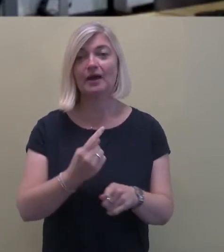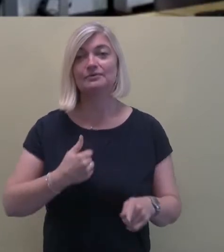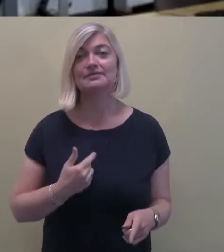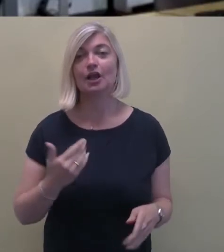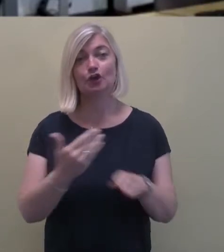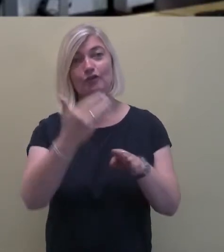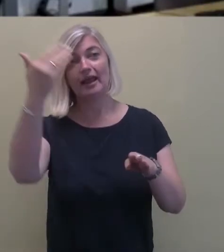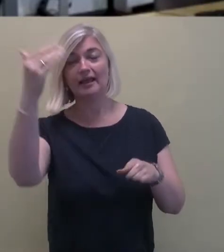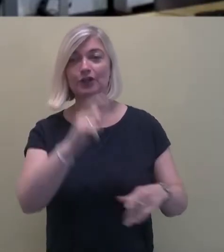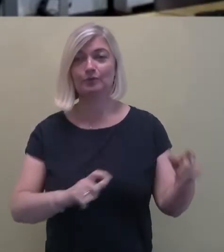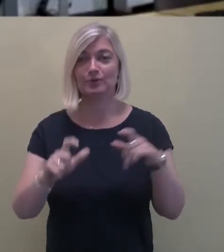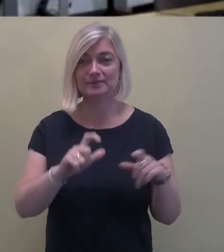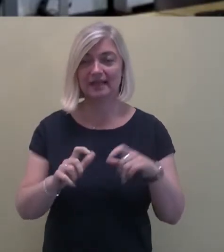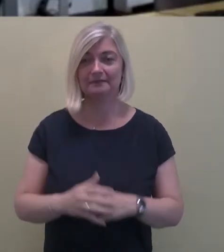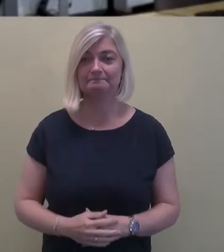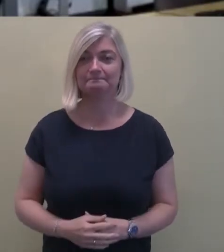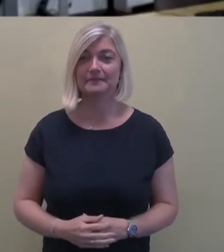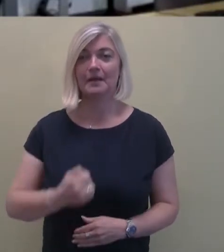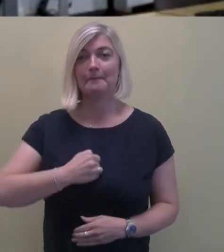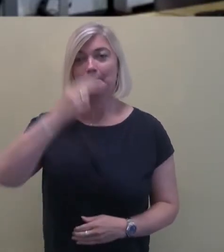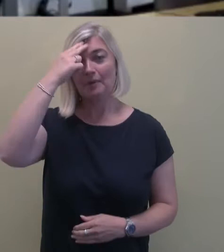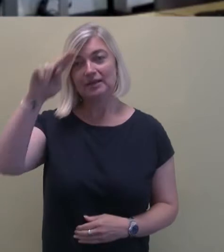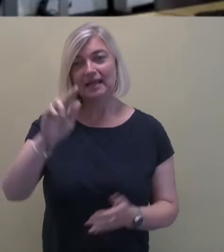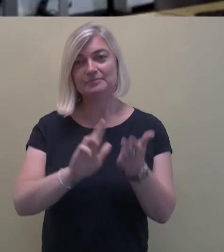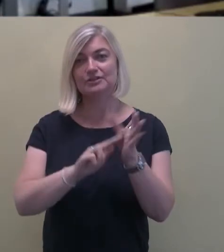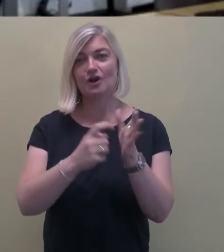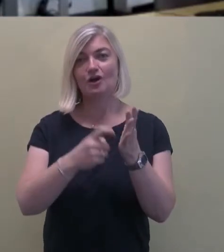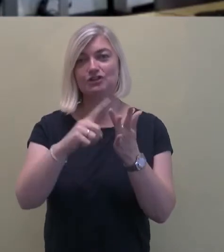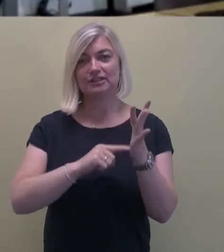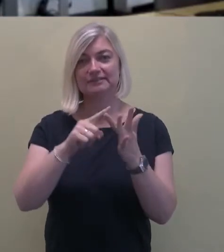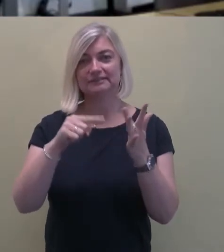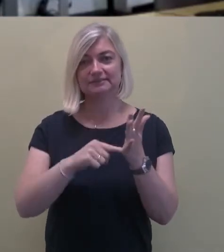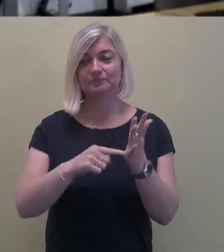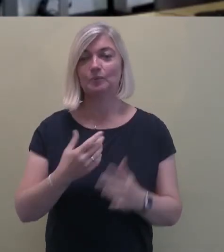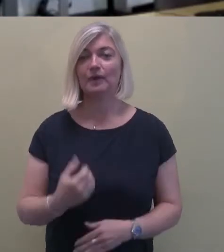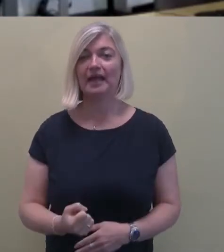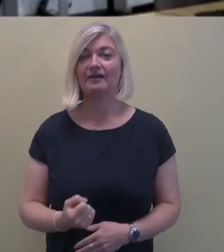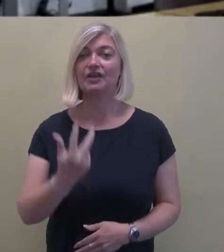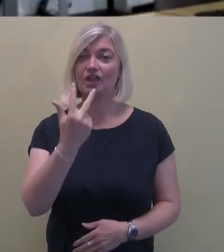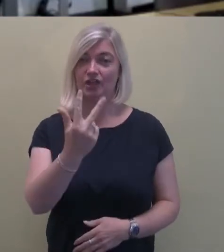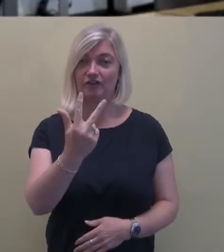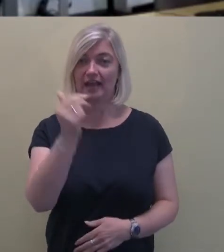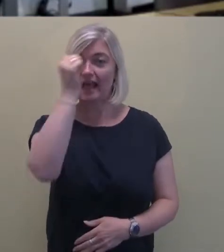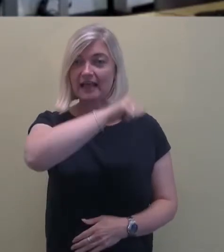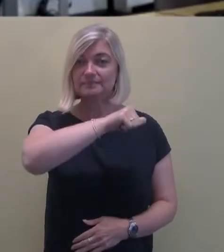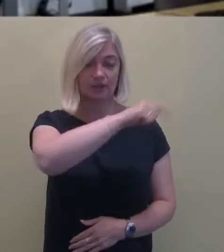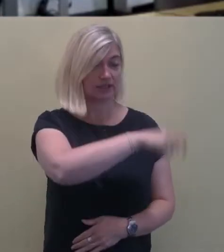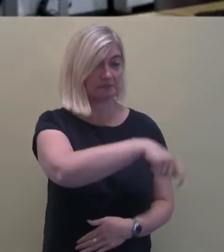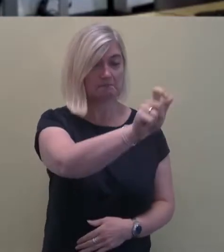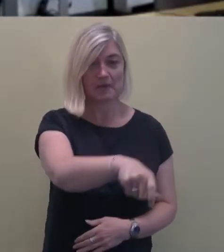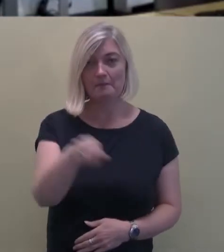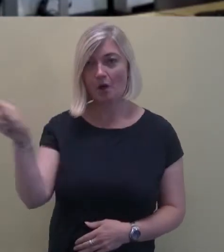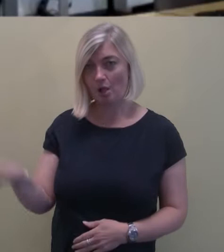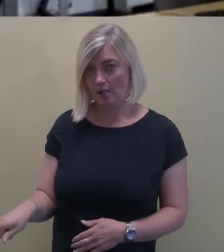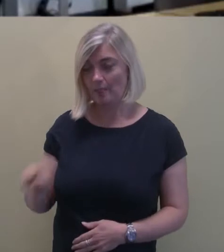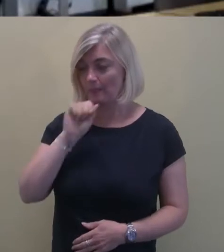our live sessions and what we've been up to the last few days. So we are broadcasting a series of live events to support anyone who's thinking about studying